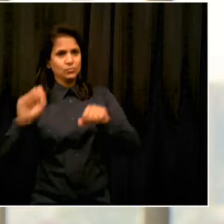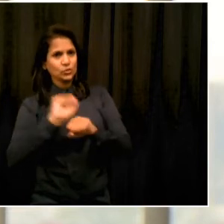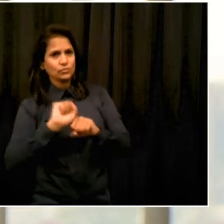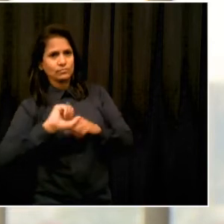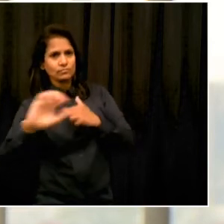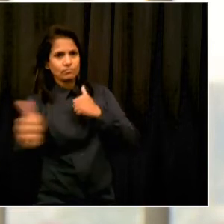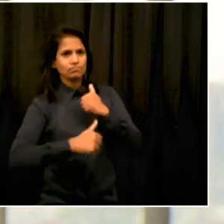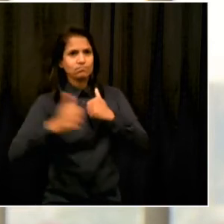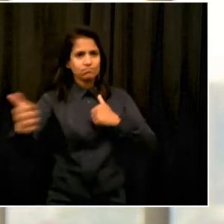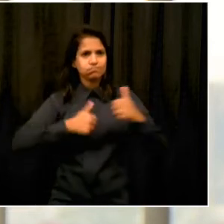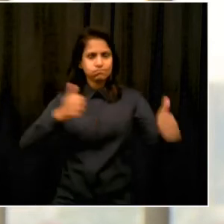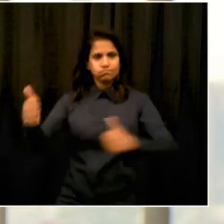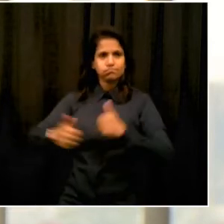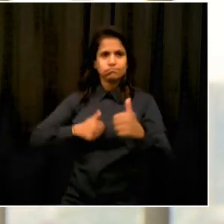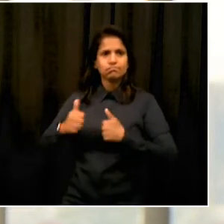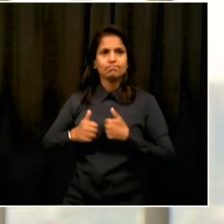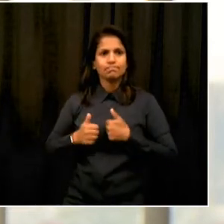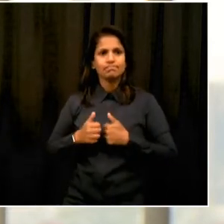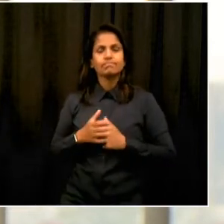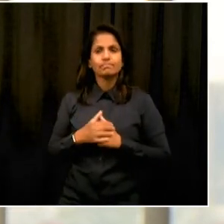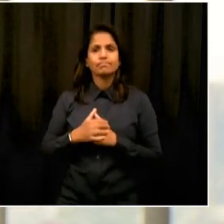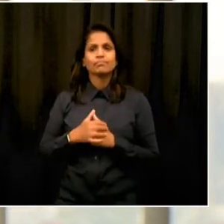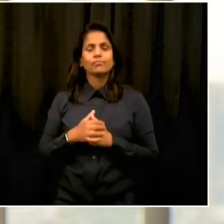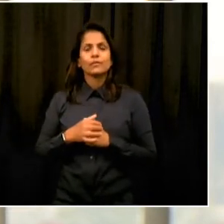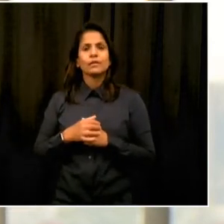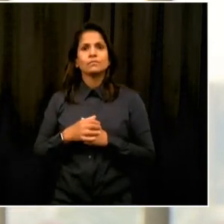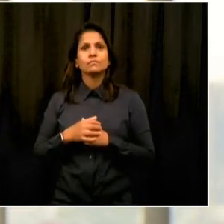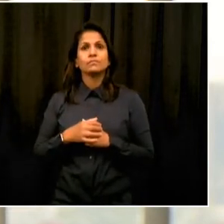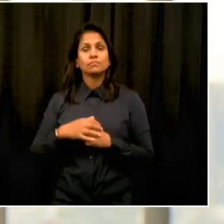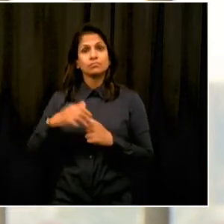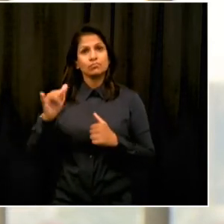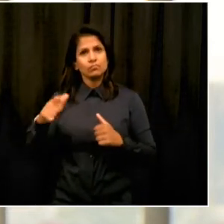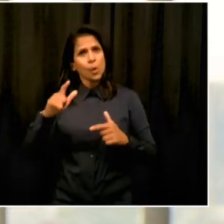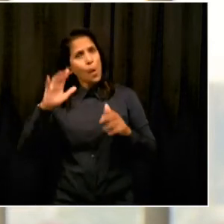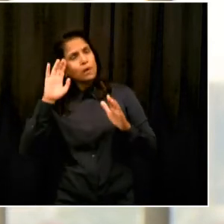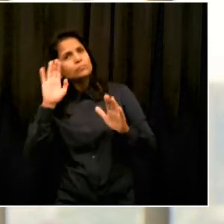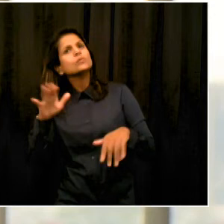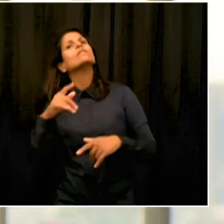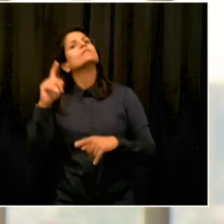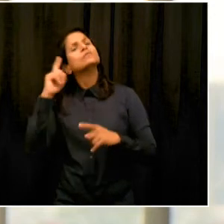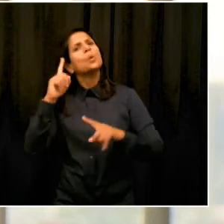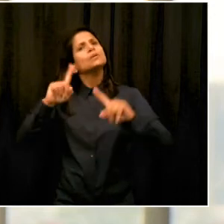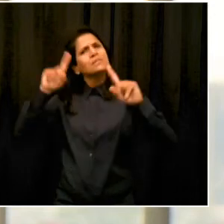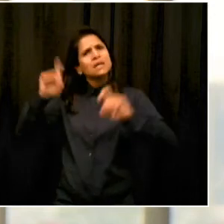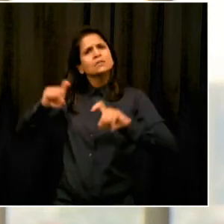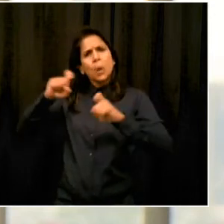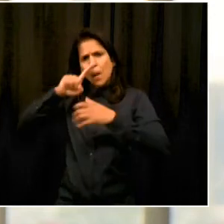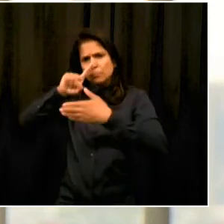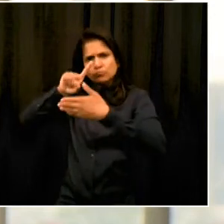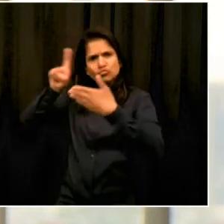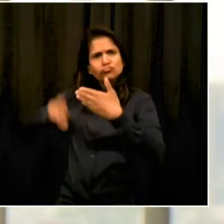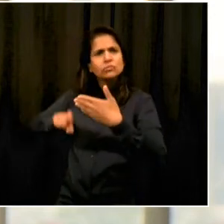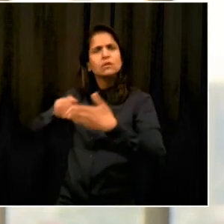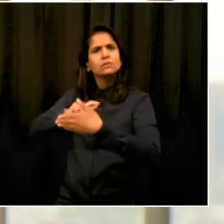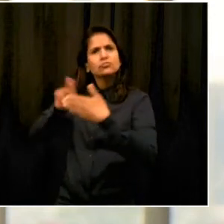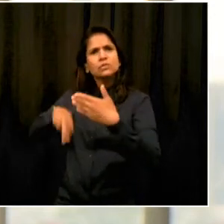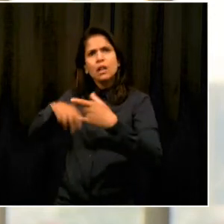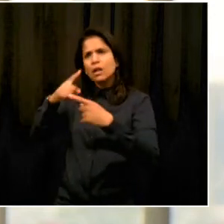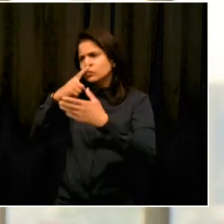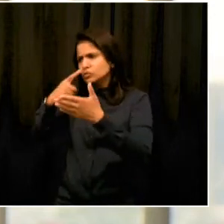Creating lab capacity right here is another example of the creativity and innovation of New York City businesses